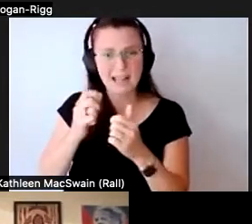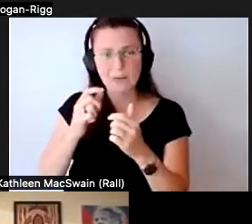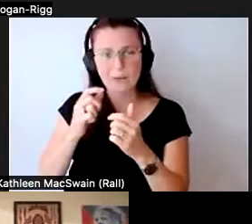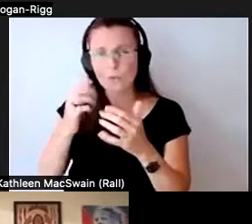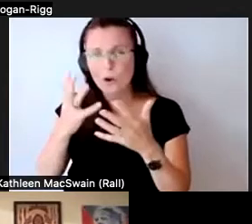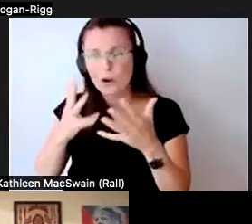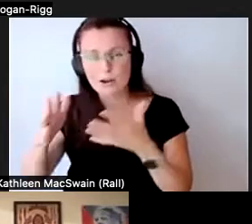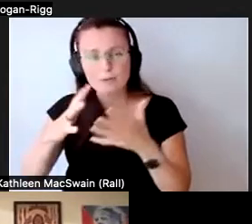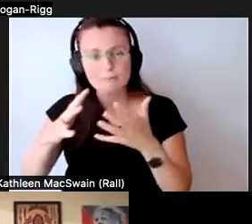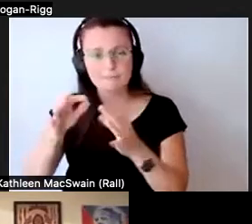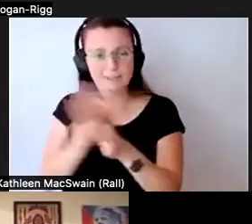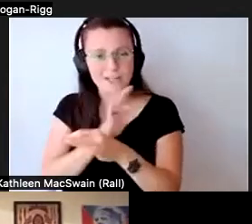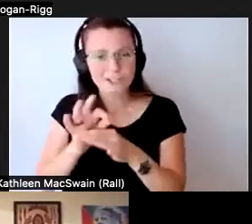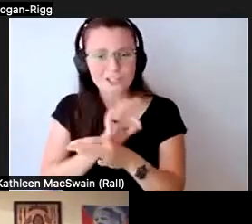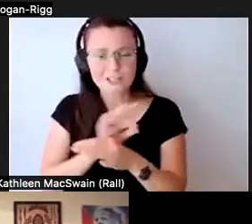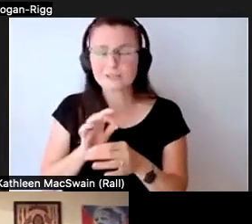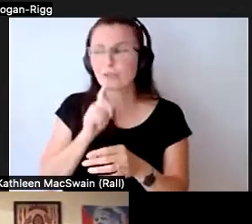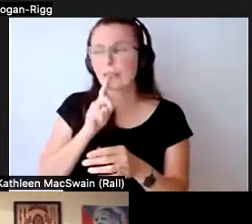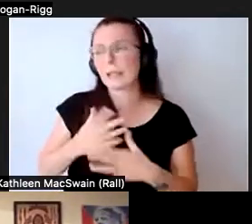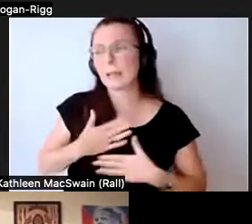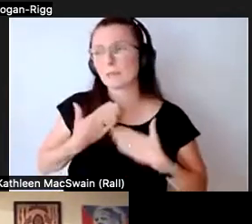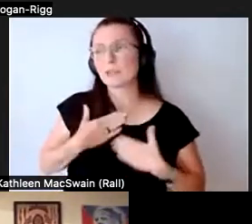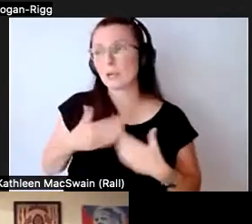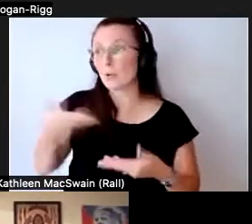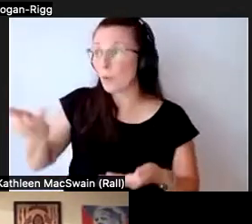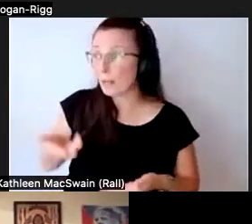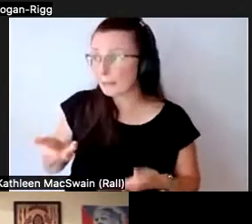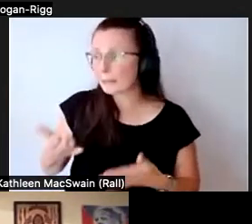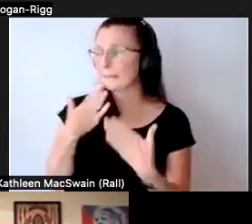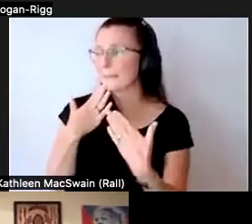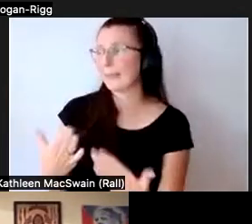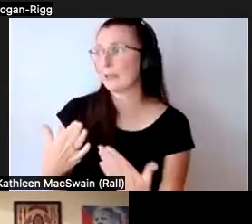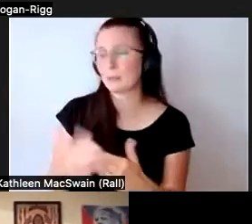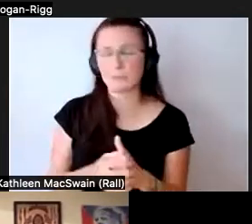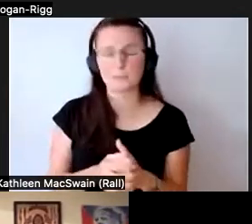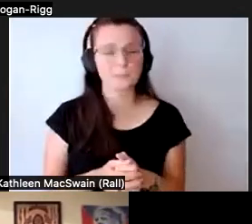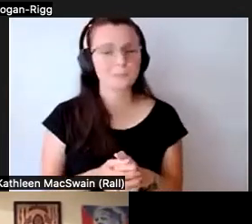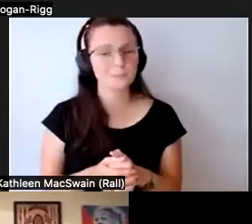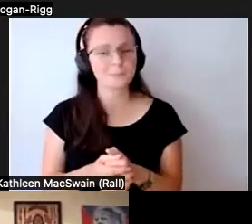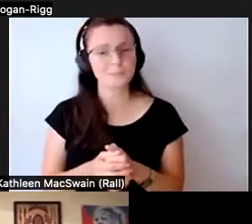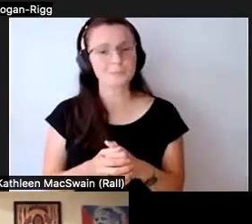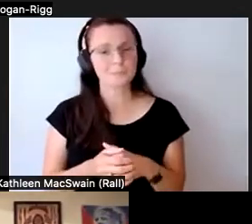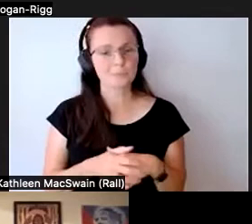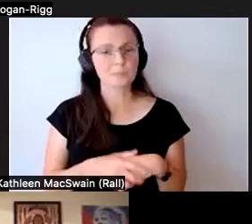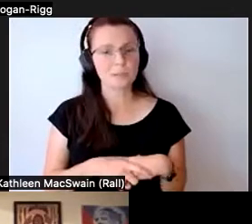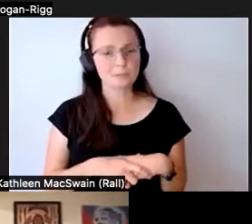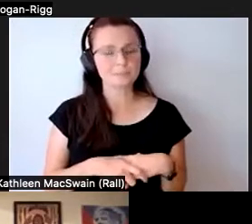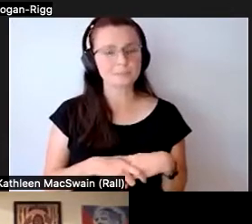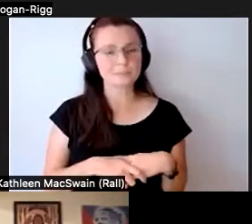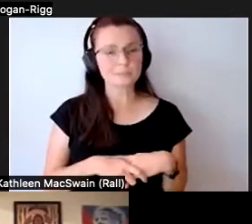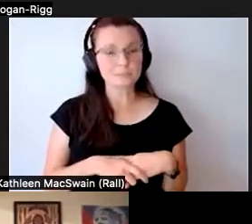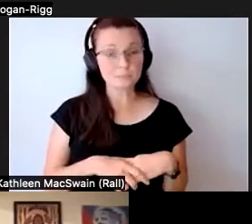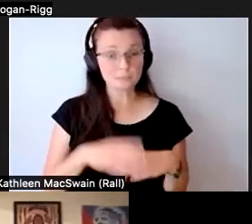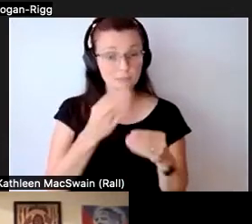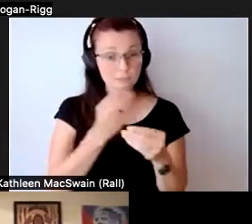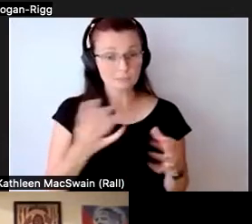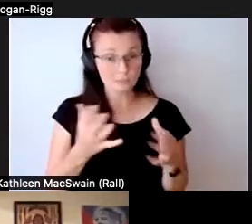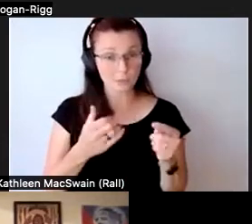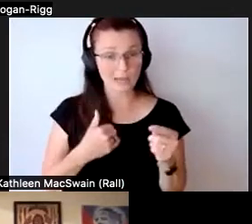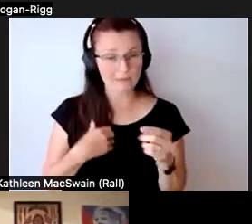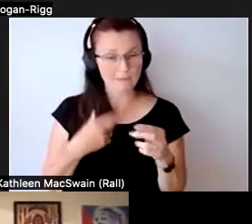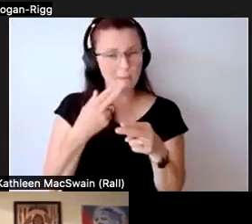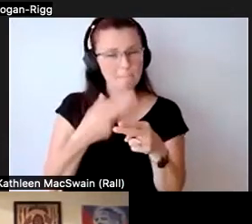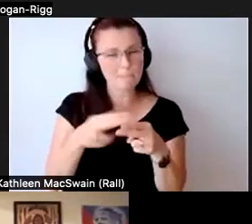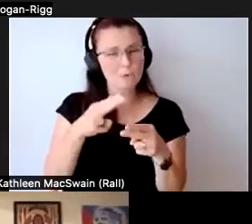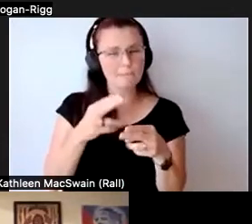give to the people that you serve. So welcome and thank you. Next up, so just so folks in the audience know, we have a brief video